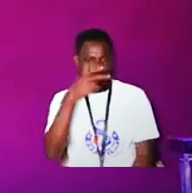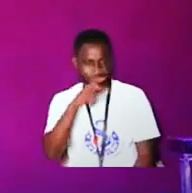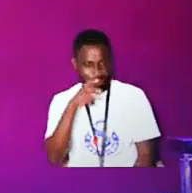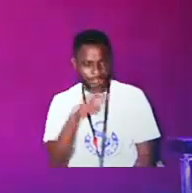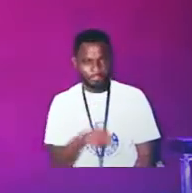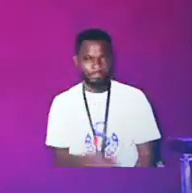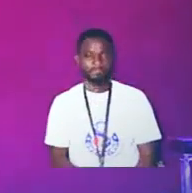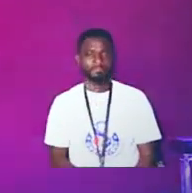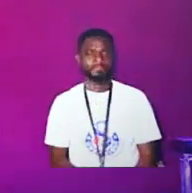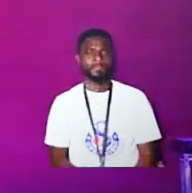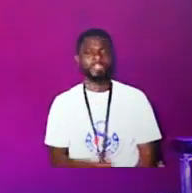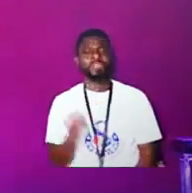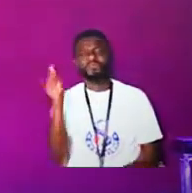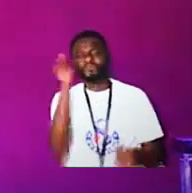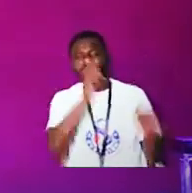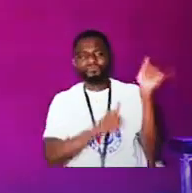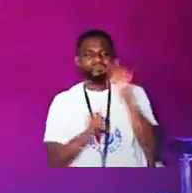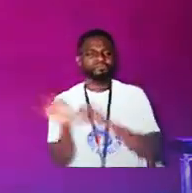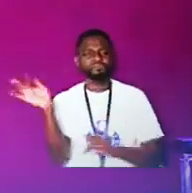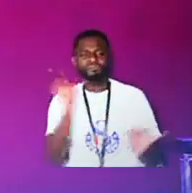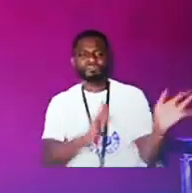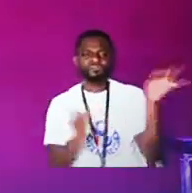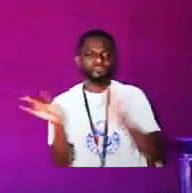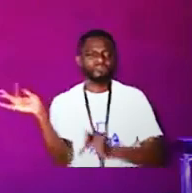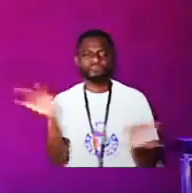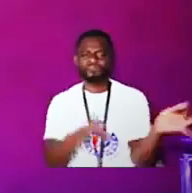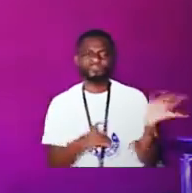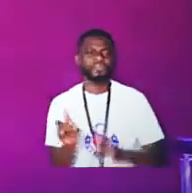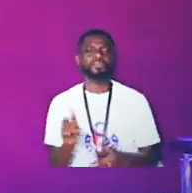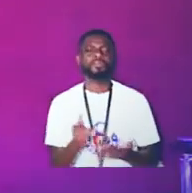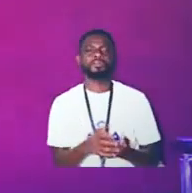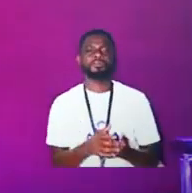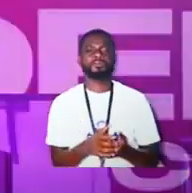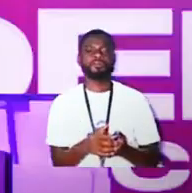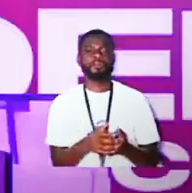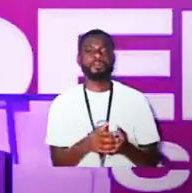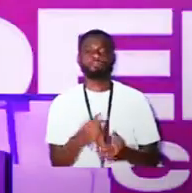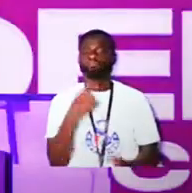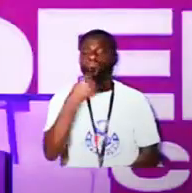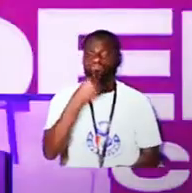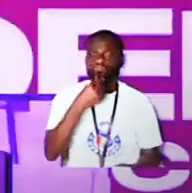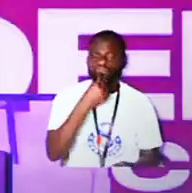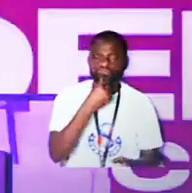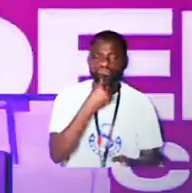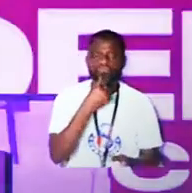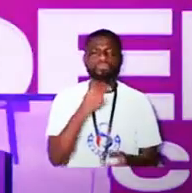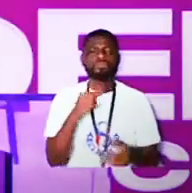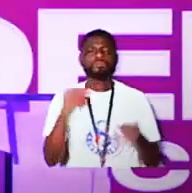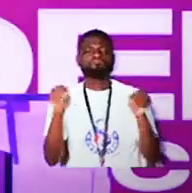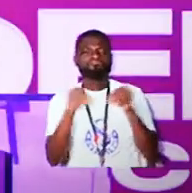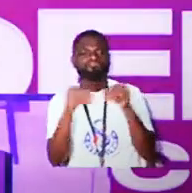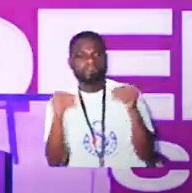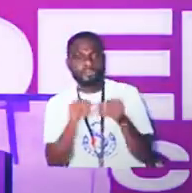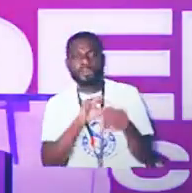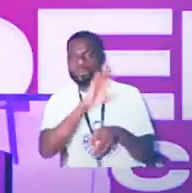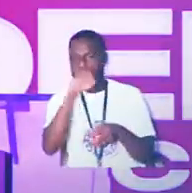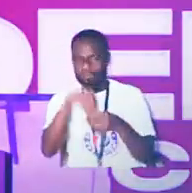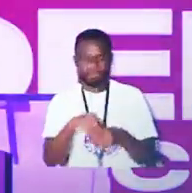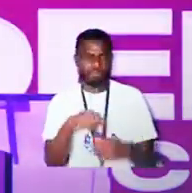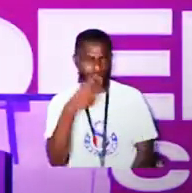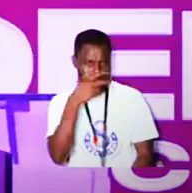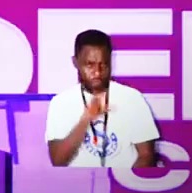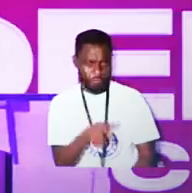Deviant sexual behavior is also corruption. LGBTQ is corruption. False